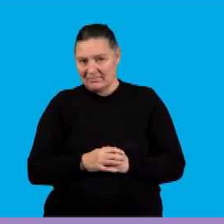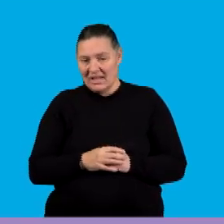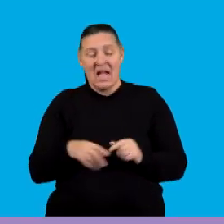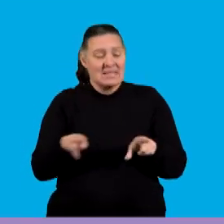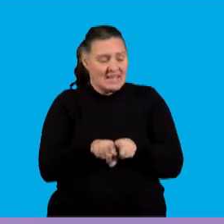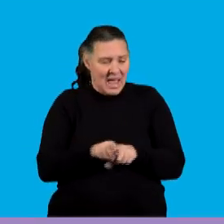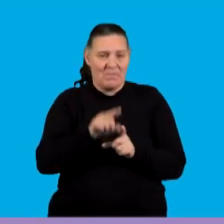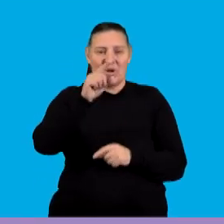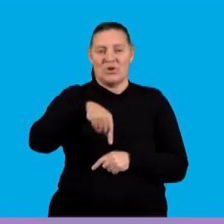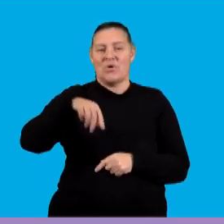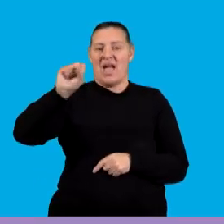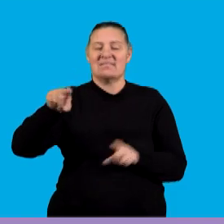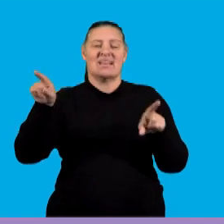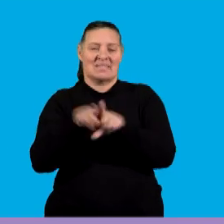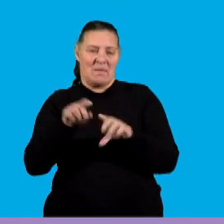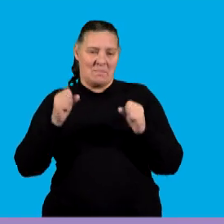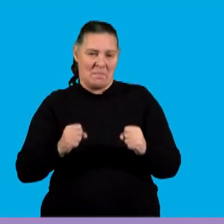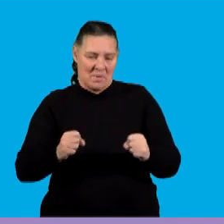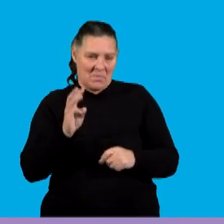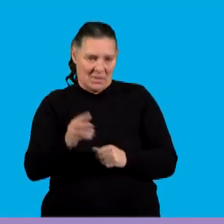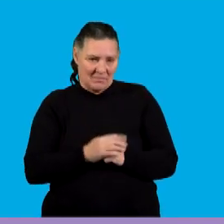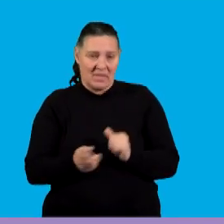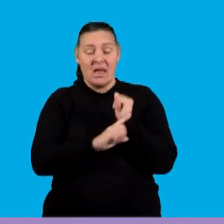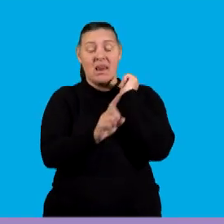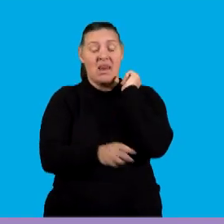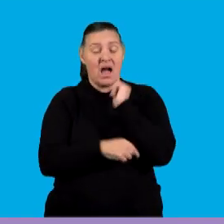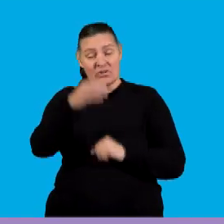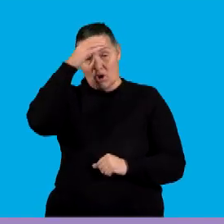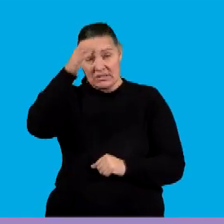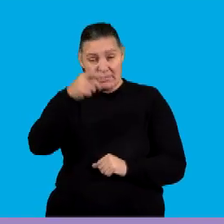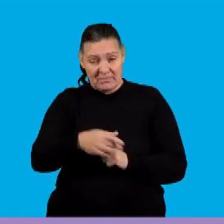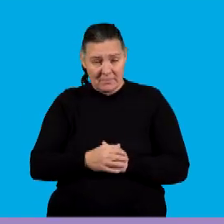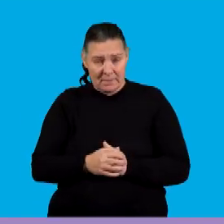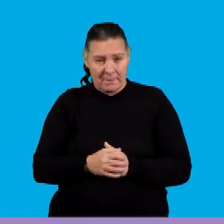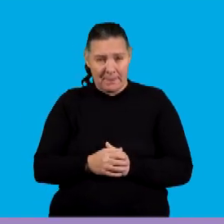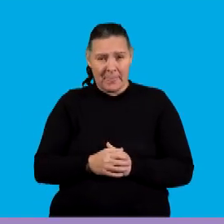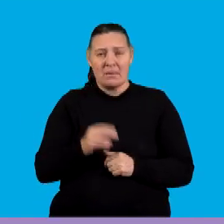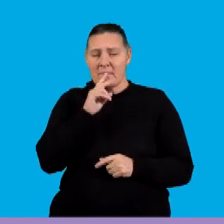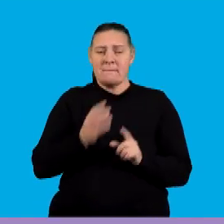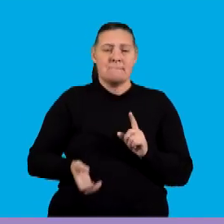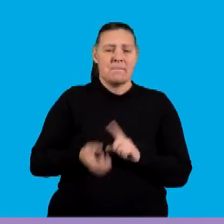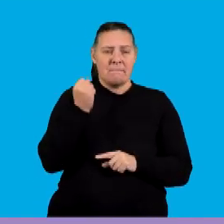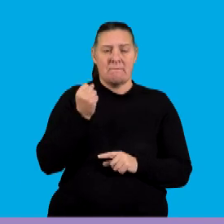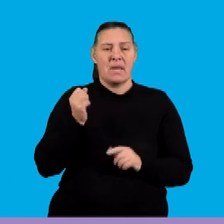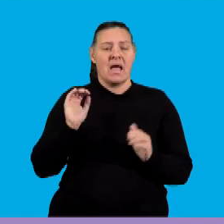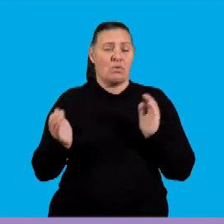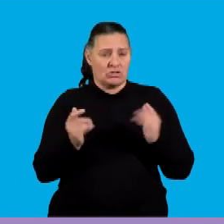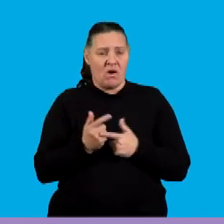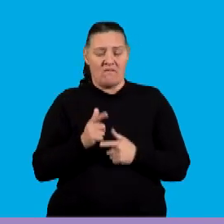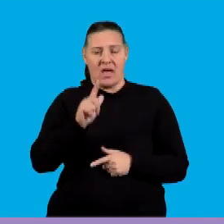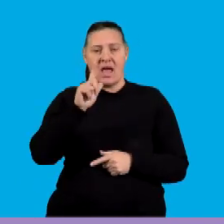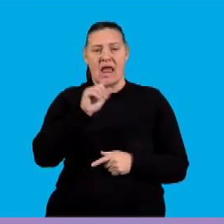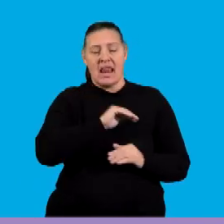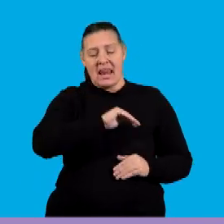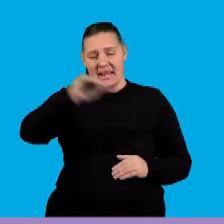and S. Let's move on to the last concept on our concept map, and that is finding the equation of a